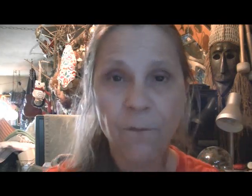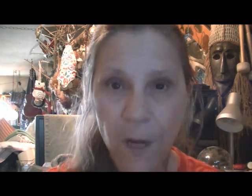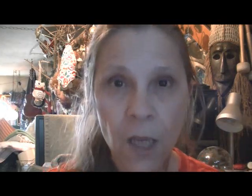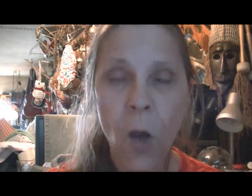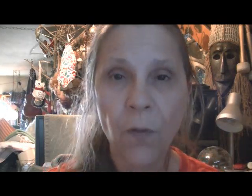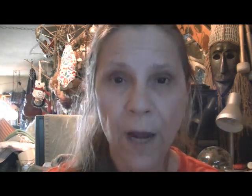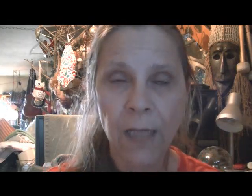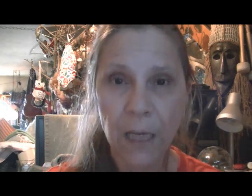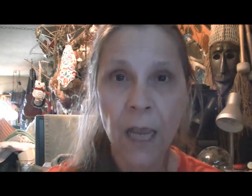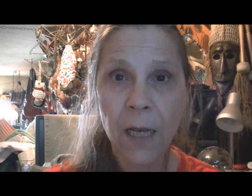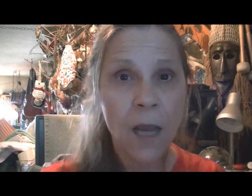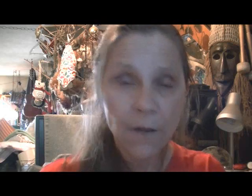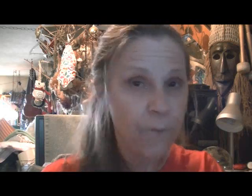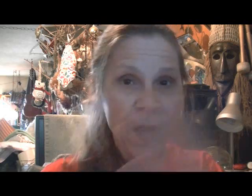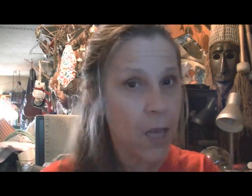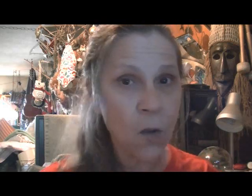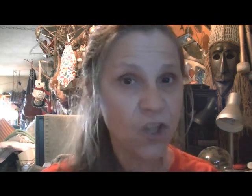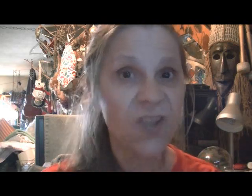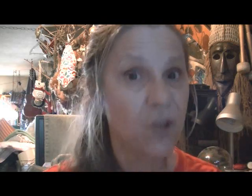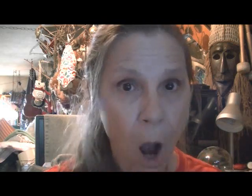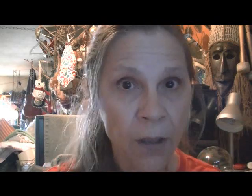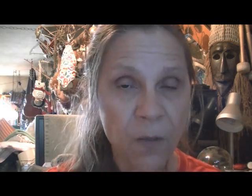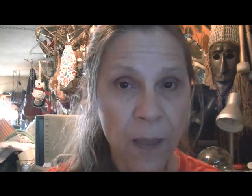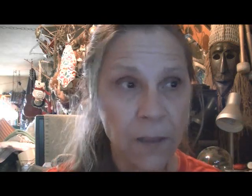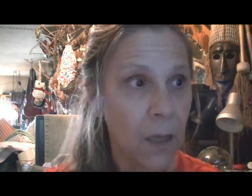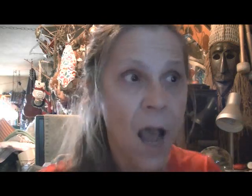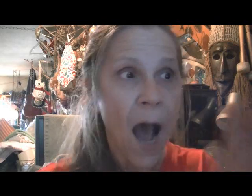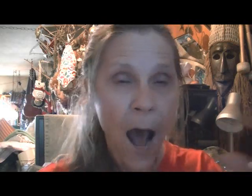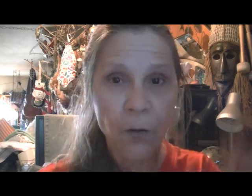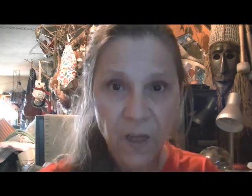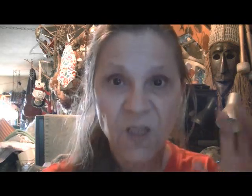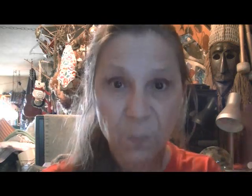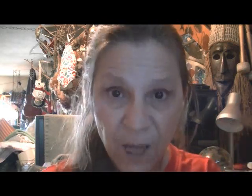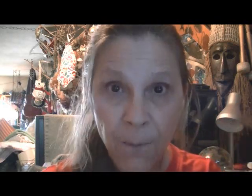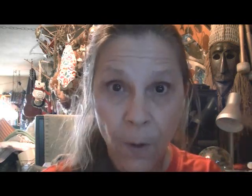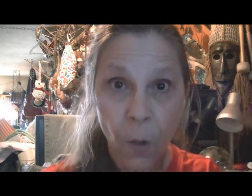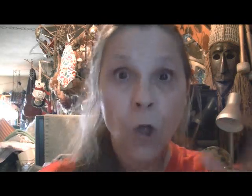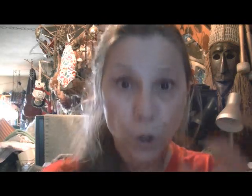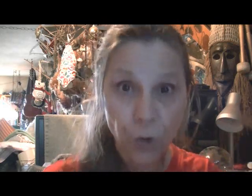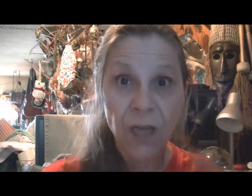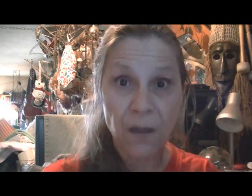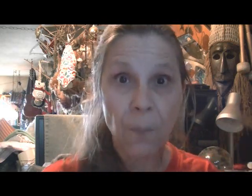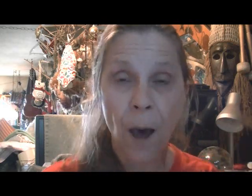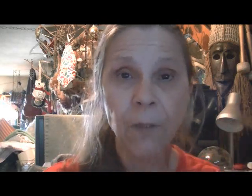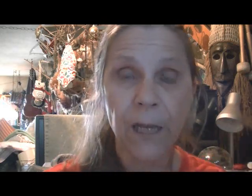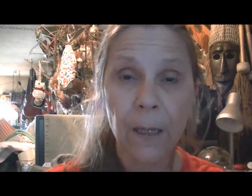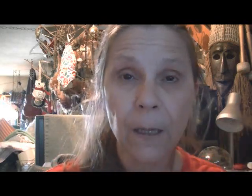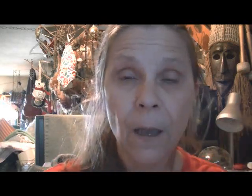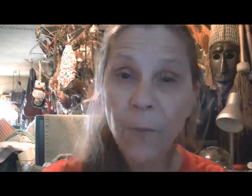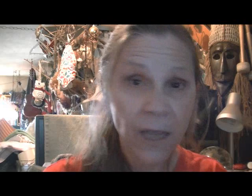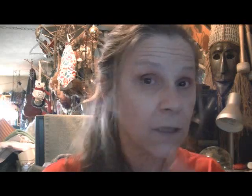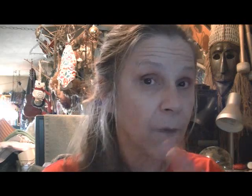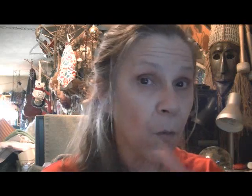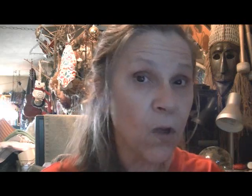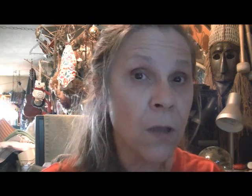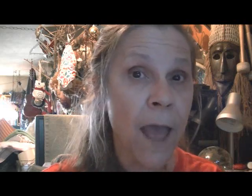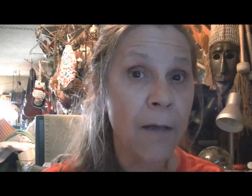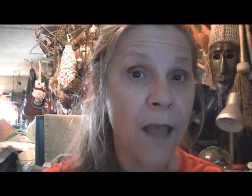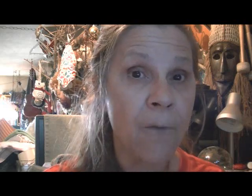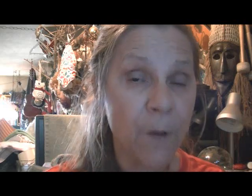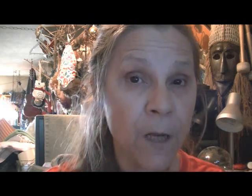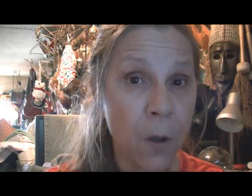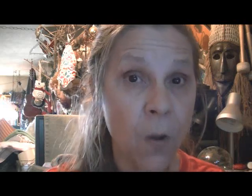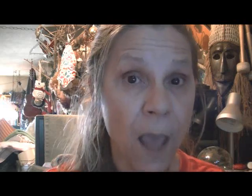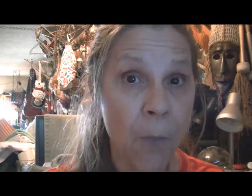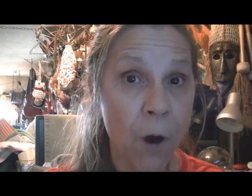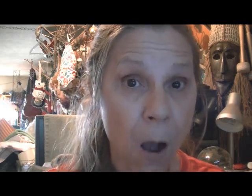talking about the video that I did. The video just documented how these people treat the public. Because if I wouldn't have